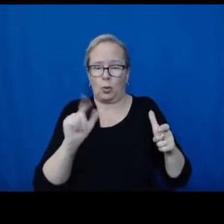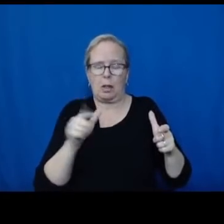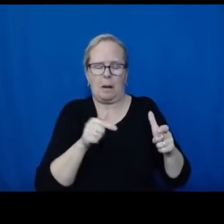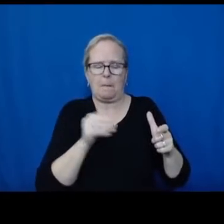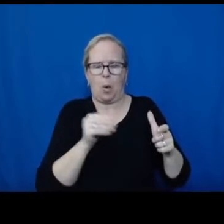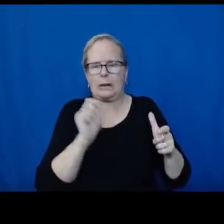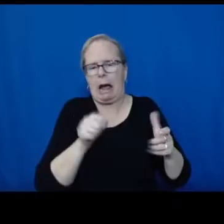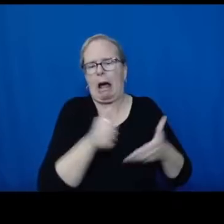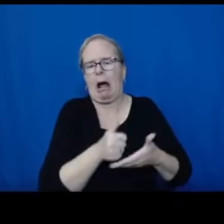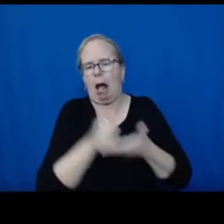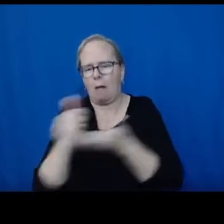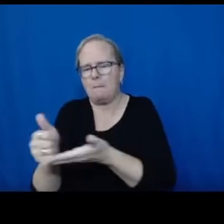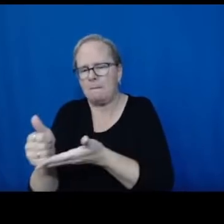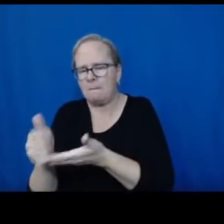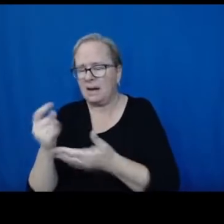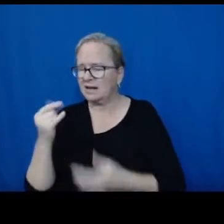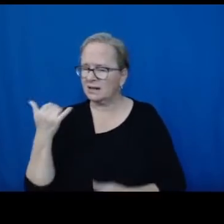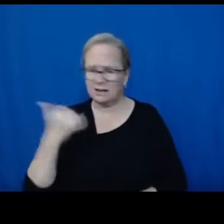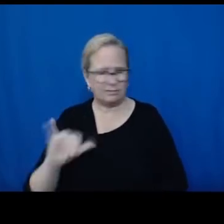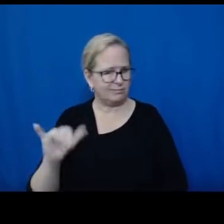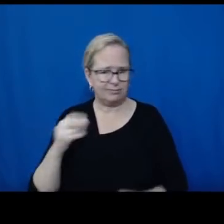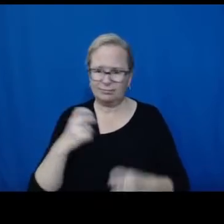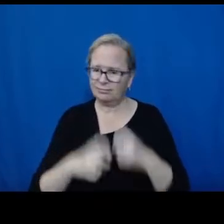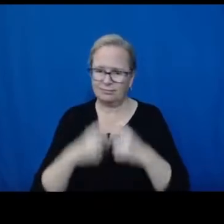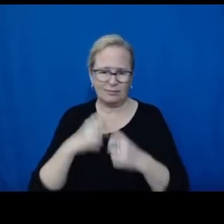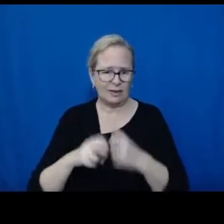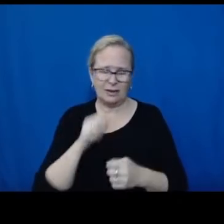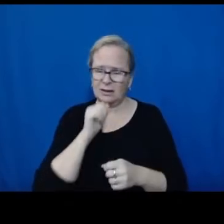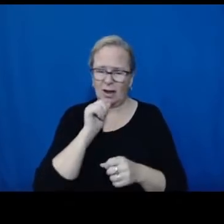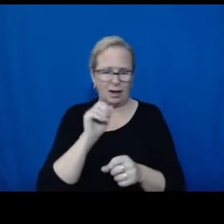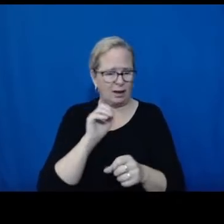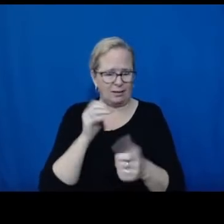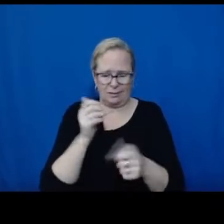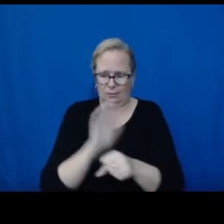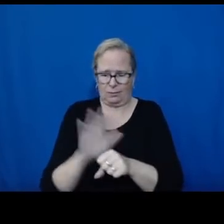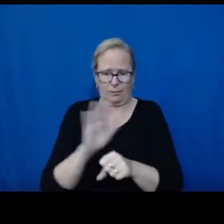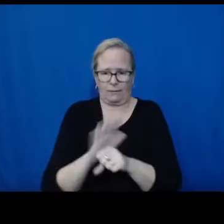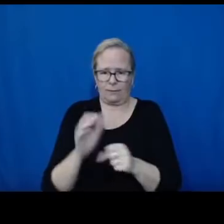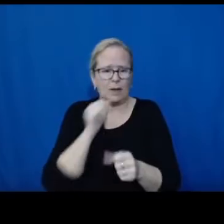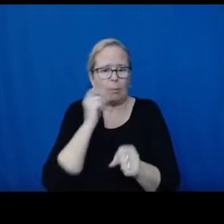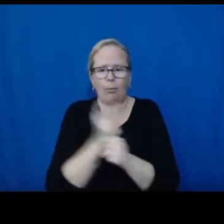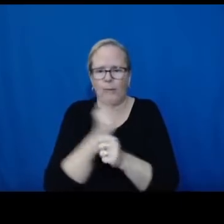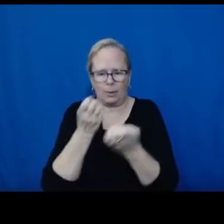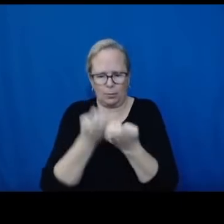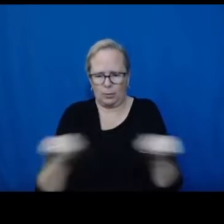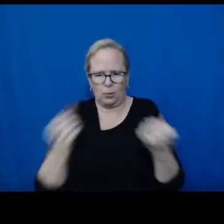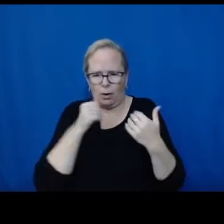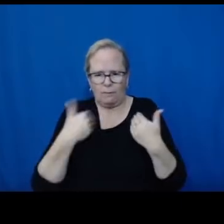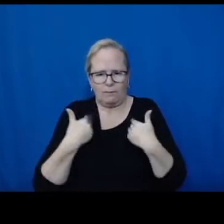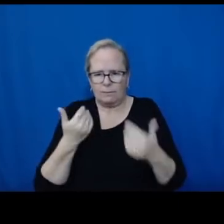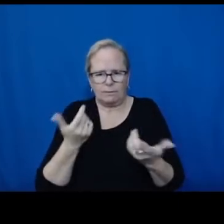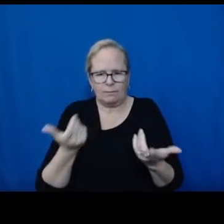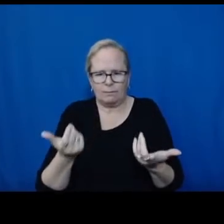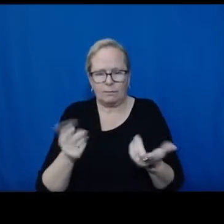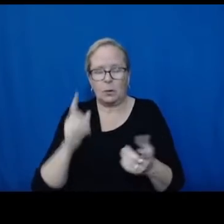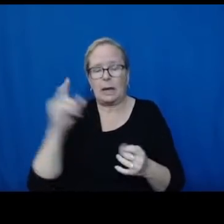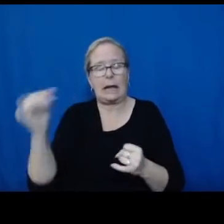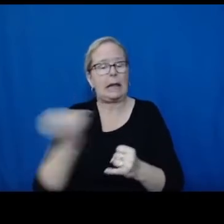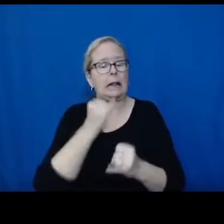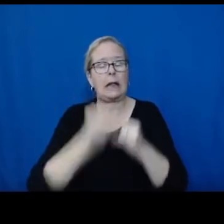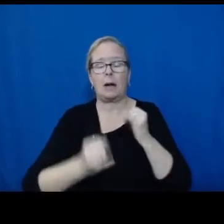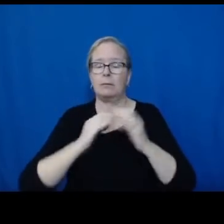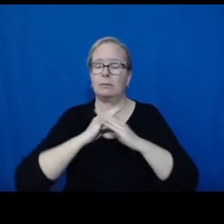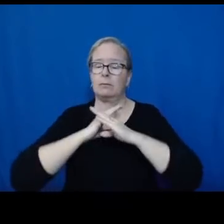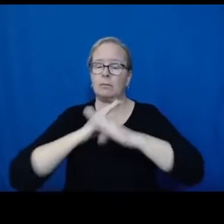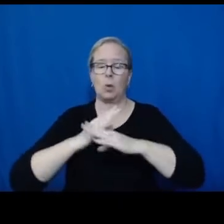issues just from an experience. You're still going to have those issues of likely not having the proper equipment. And the last big barrier that we really face is these